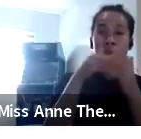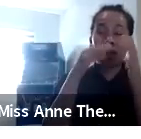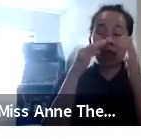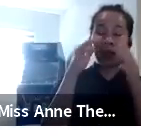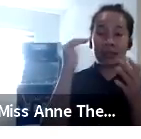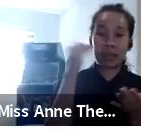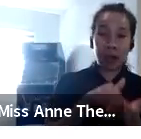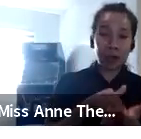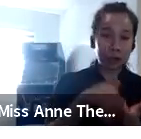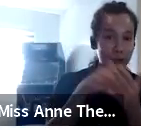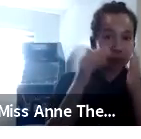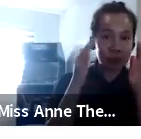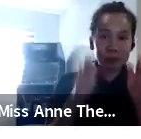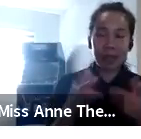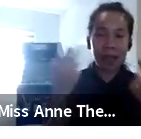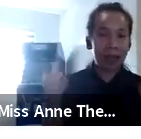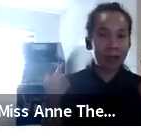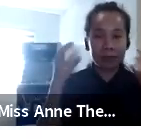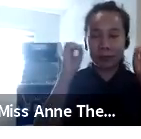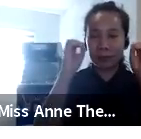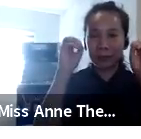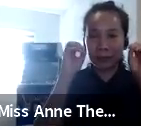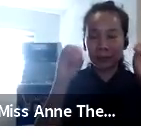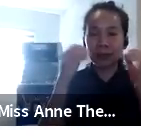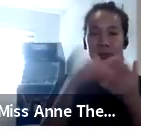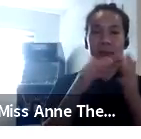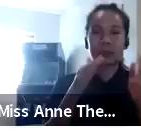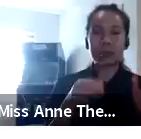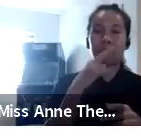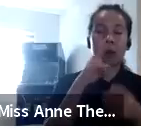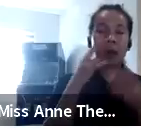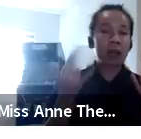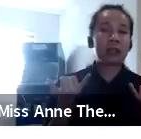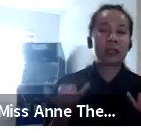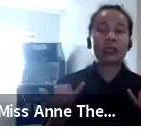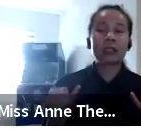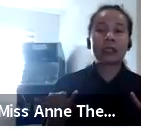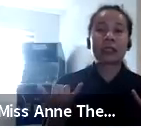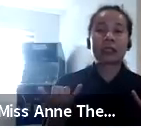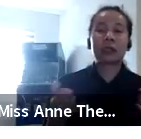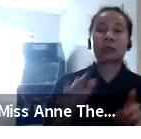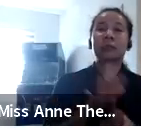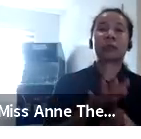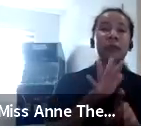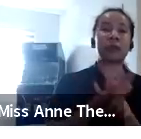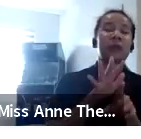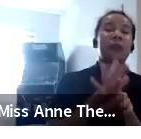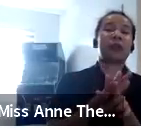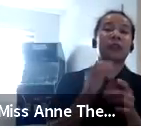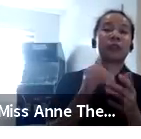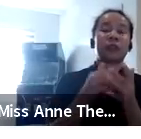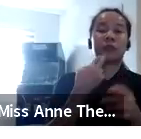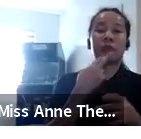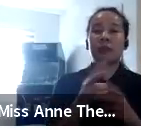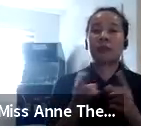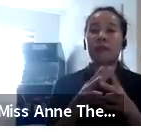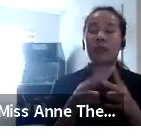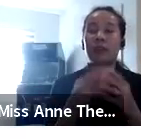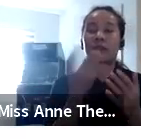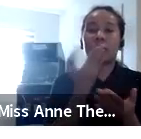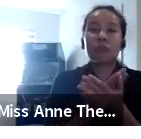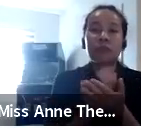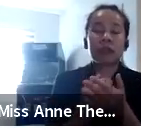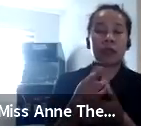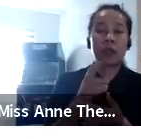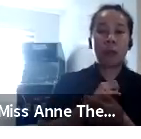I have taught students who are now famous and who are now doing very good in their own